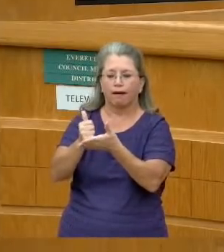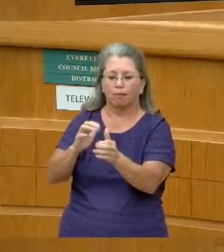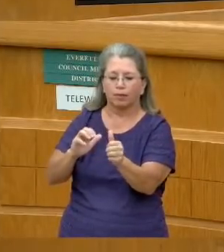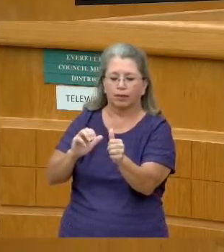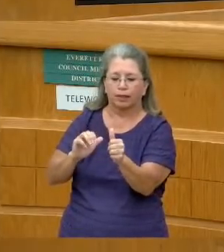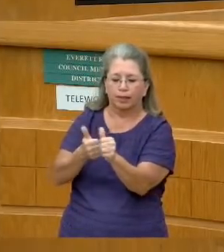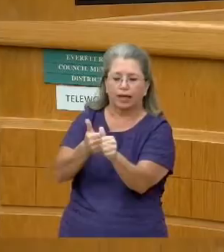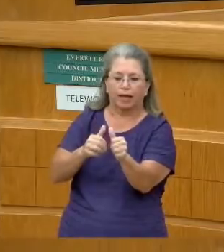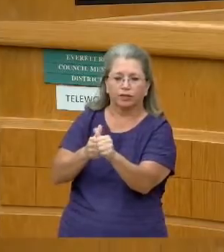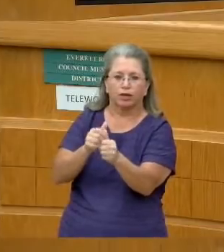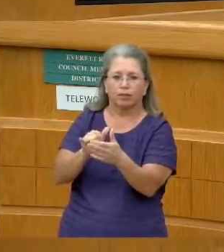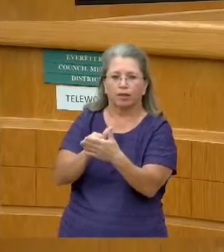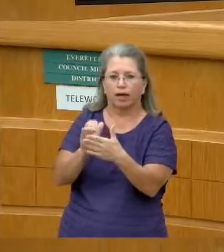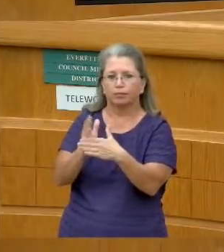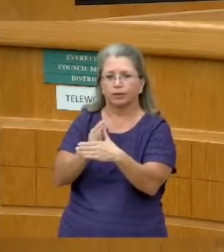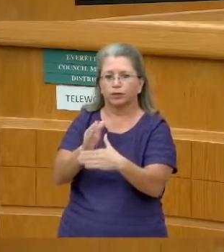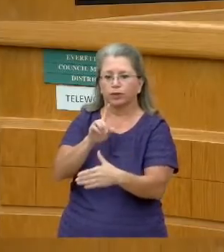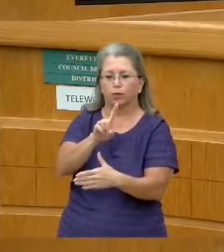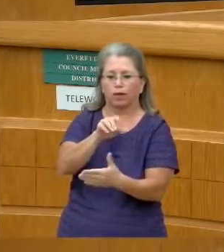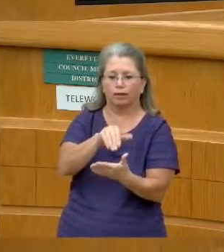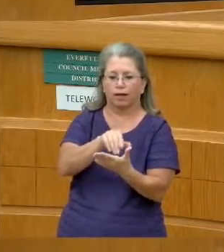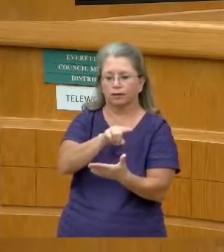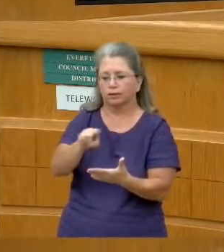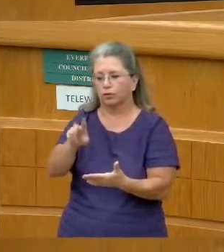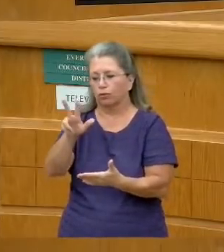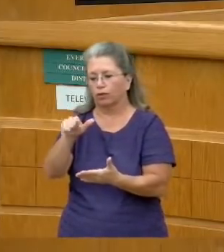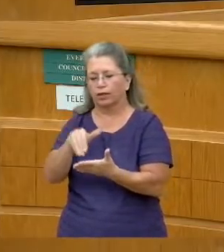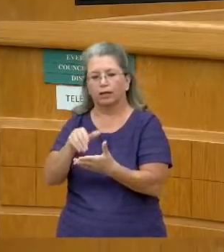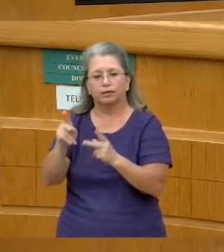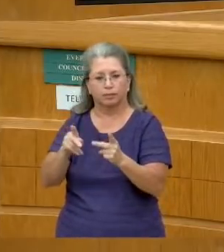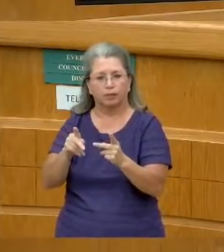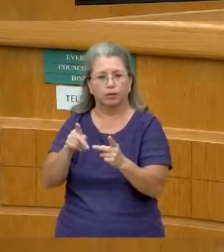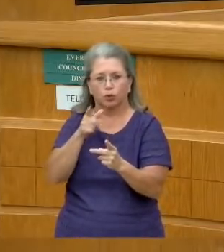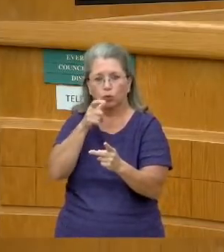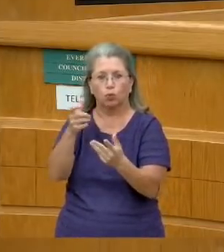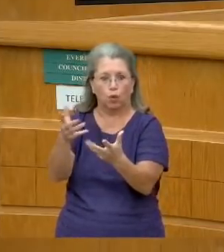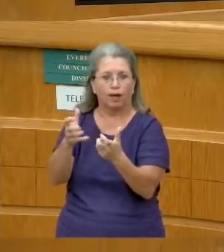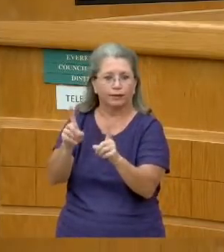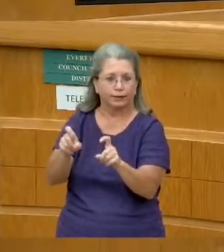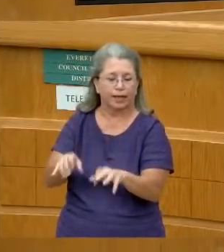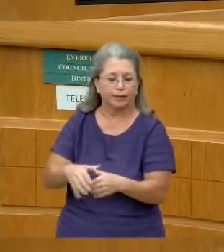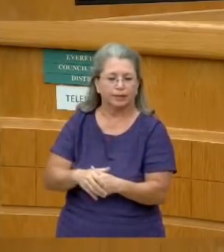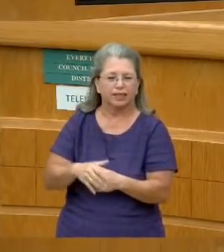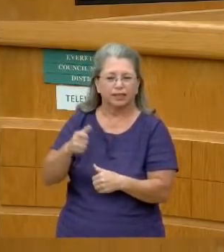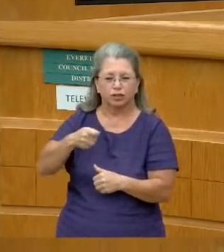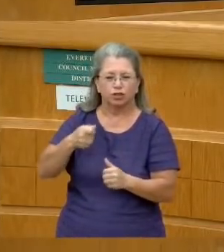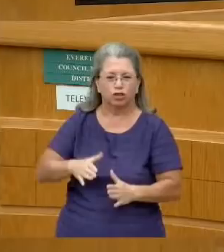to 3,000 persons that want to get tested, and the judge will probably speak a little bit about that when she comes out.